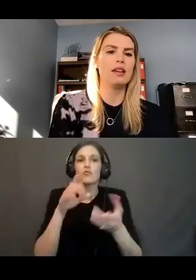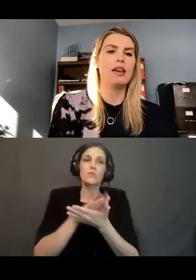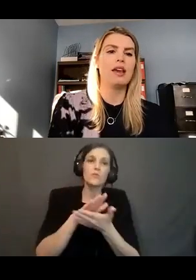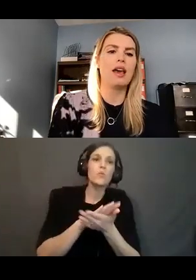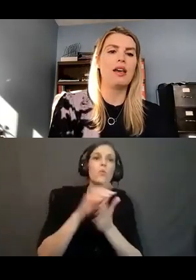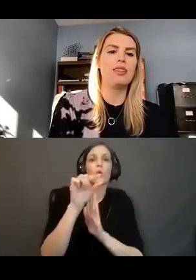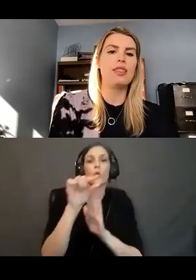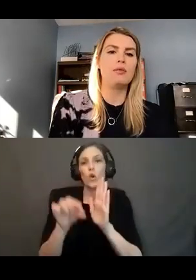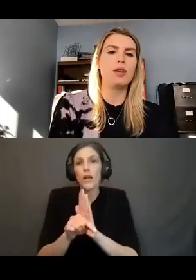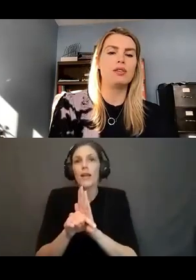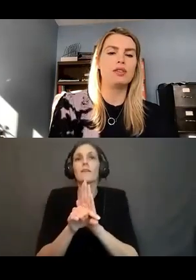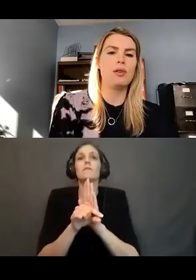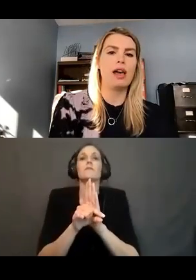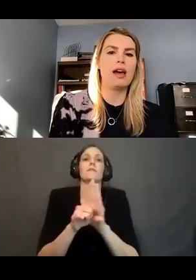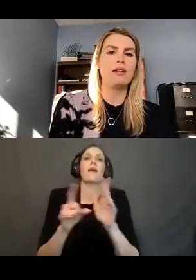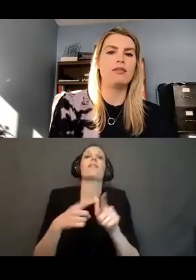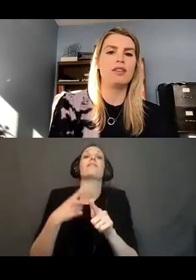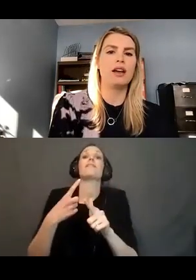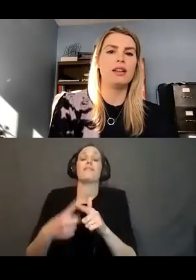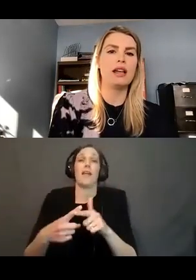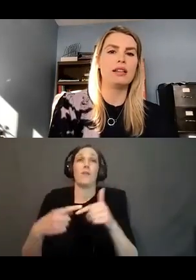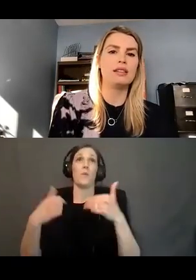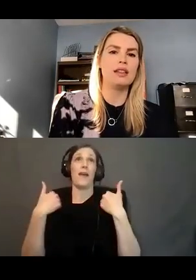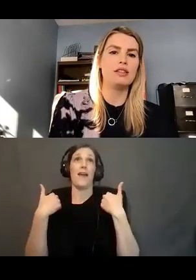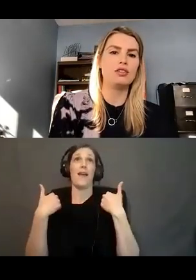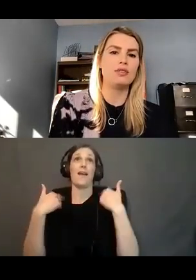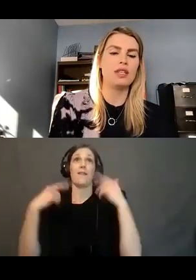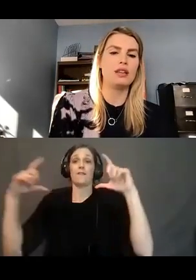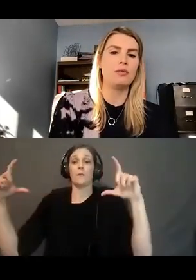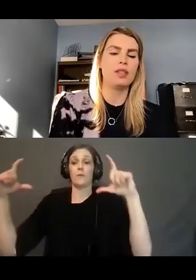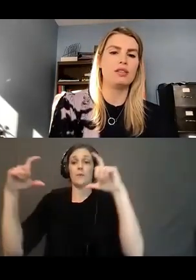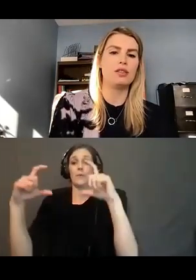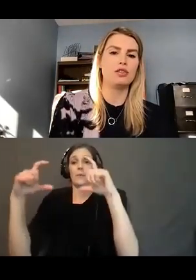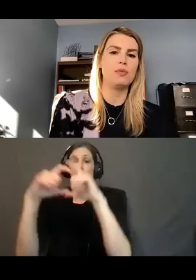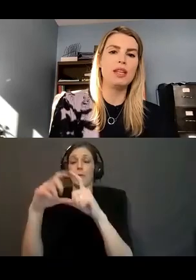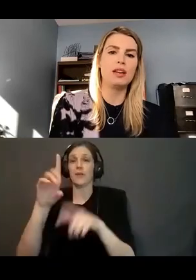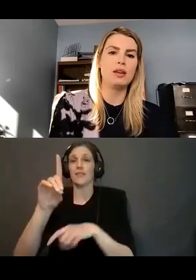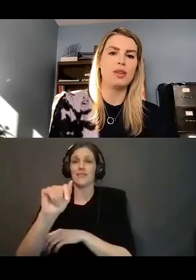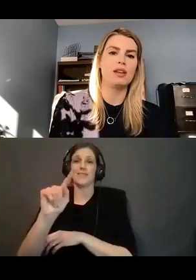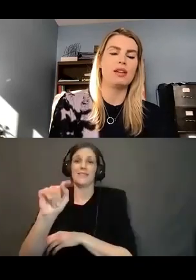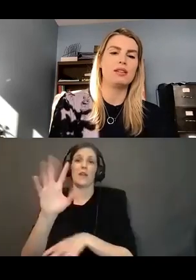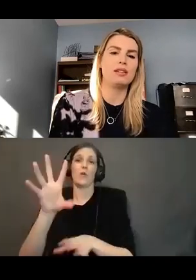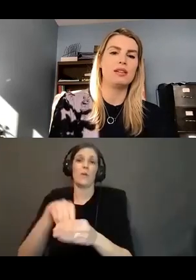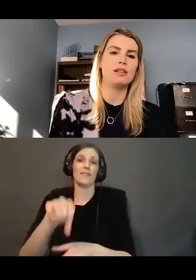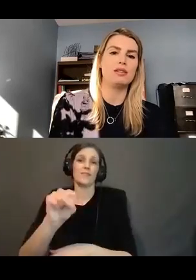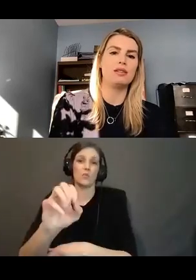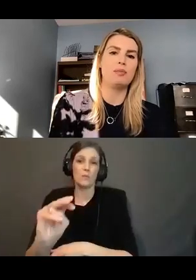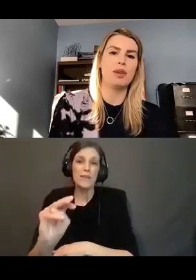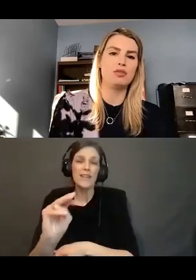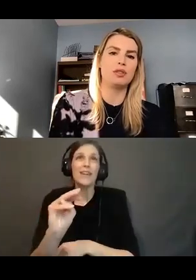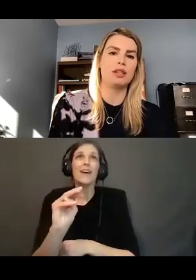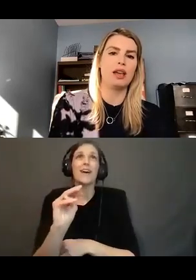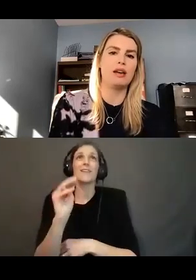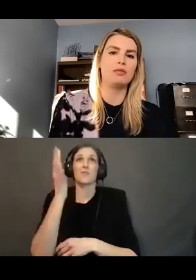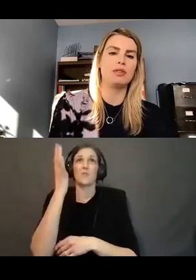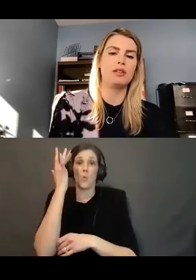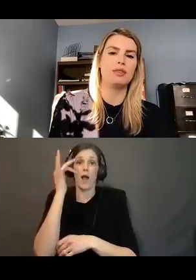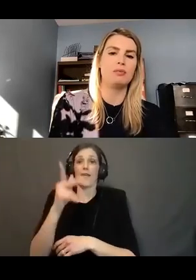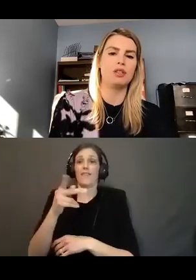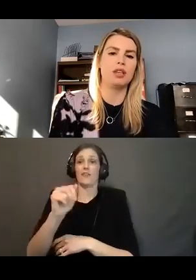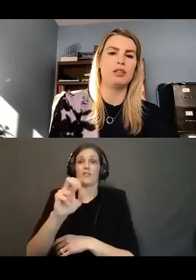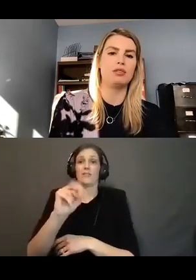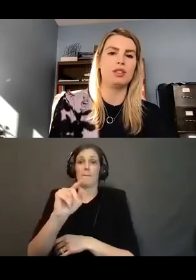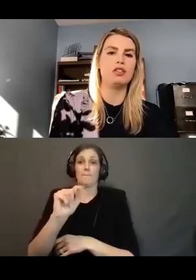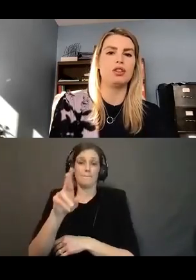grades. And then we also have a nested nature of data within social media, because there's the Pinterest account of